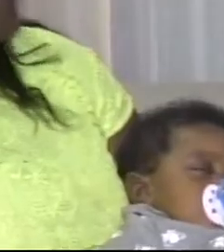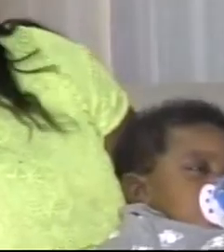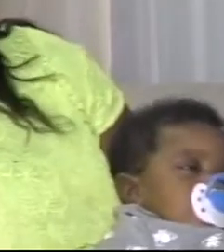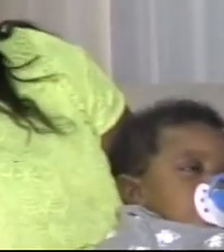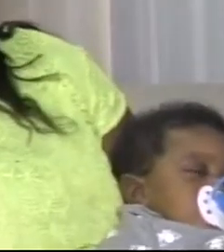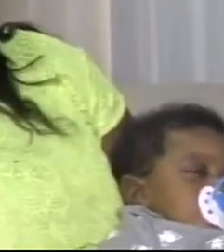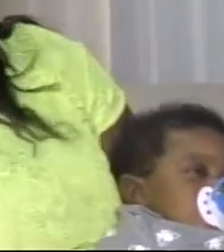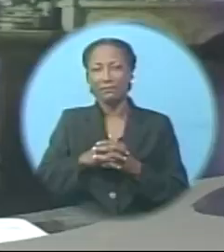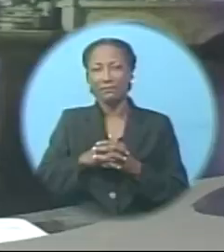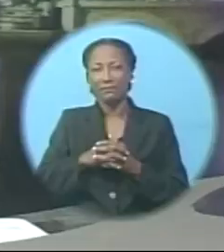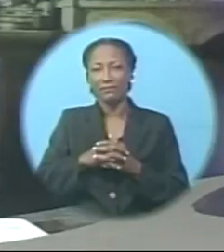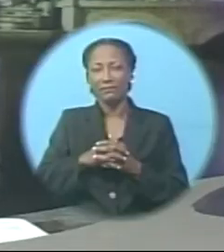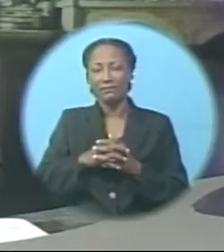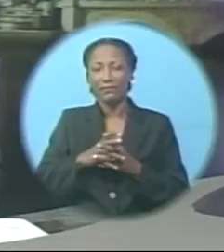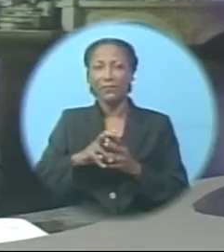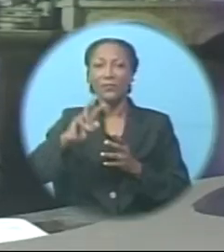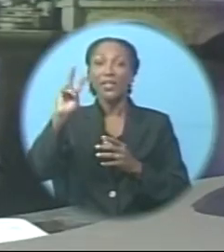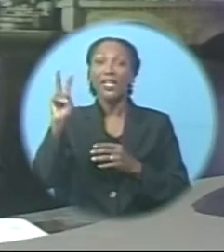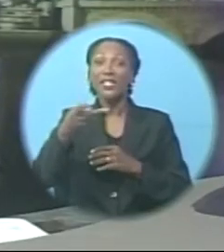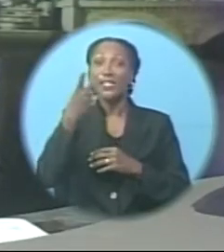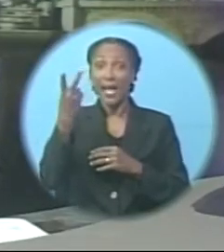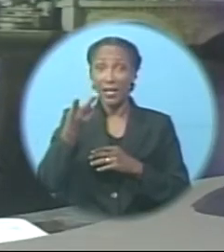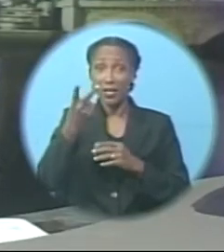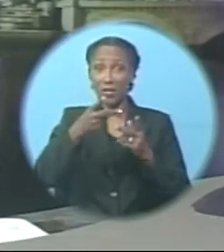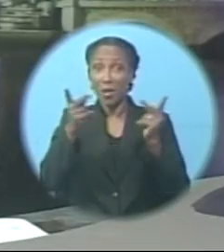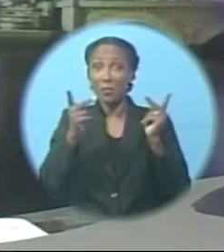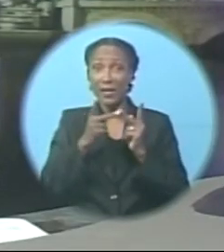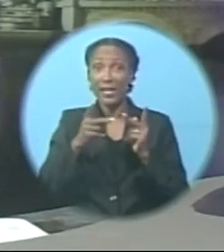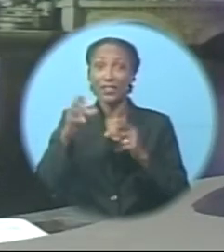I've done it representing Barbados. 2nd place went to